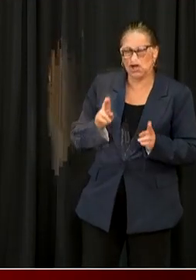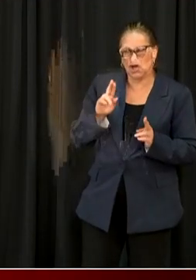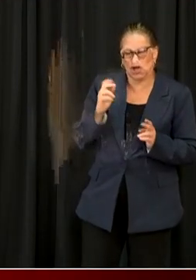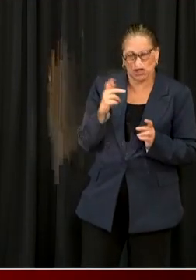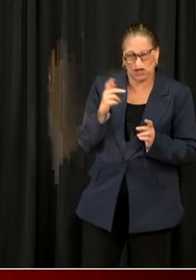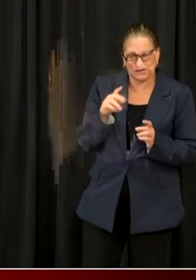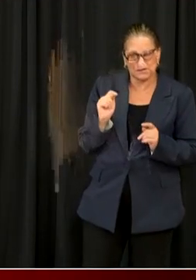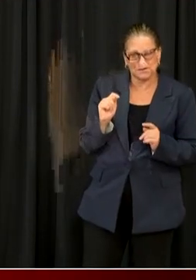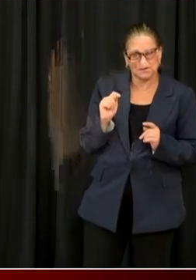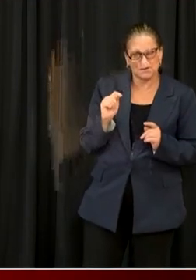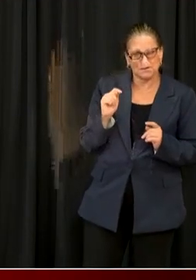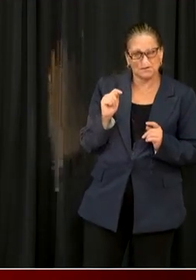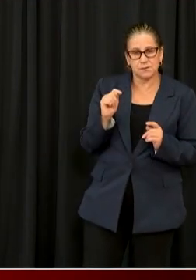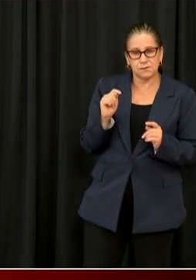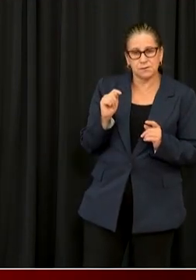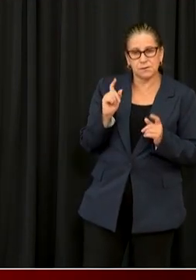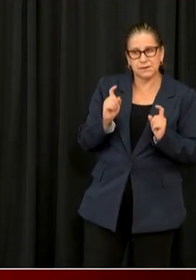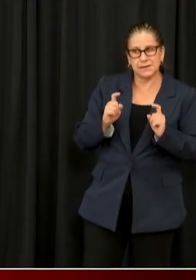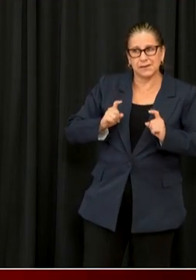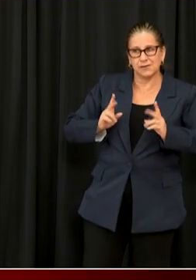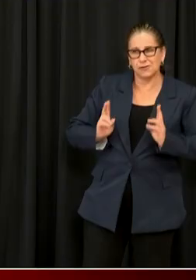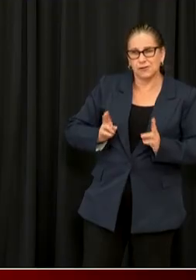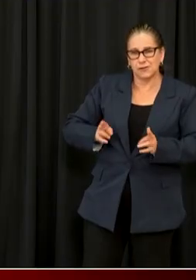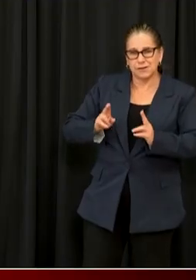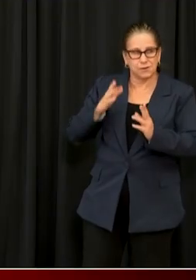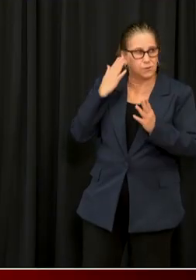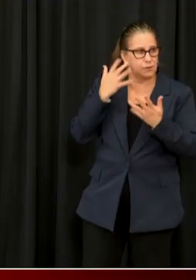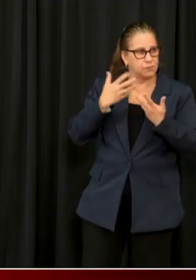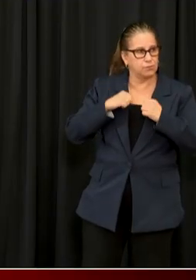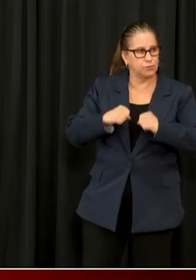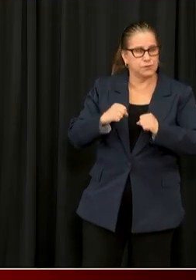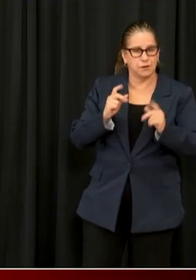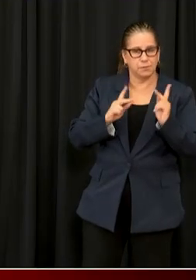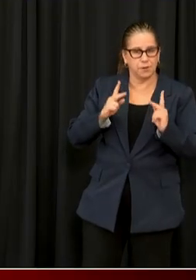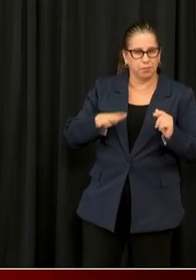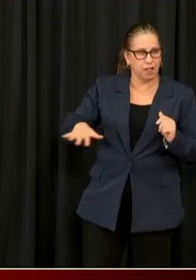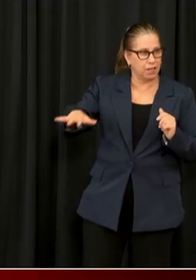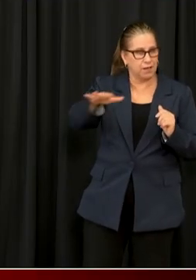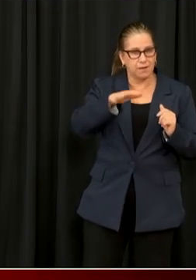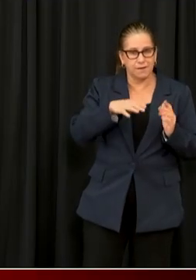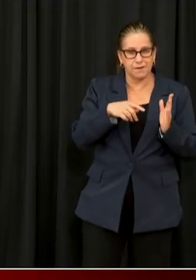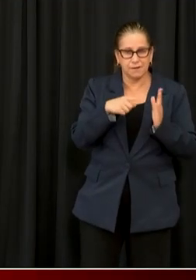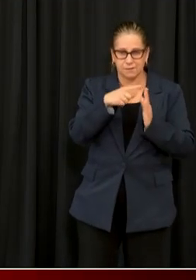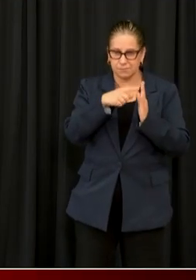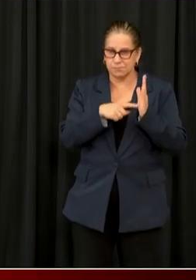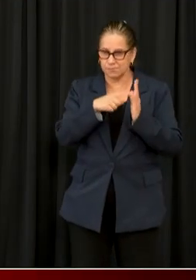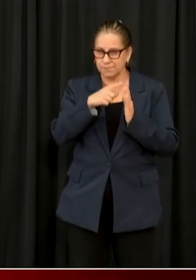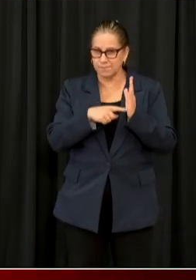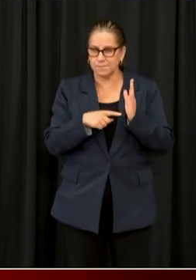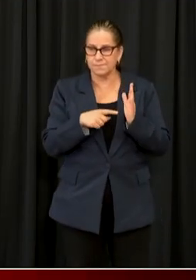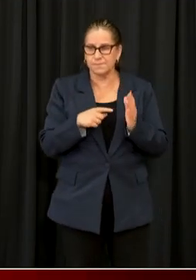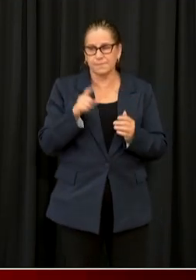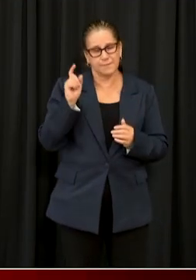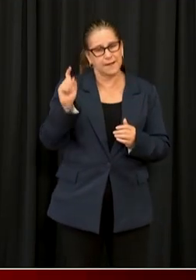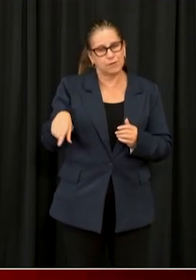needed to act urgently on some issues, and they have the ability to do that with an emergency piece of legislation.